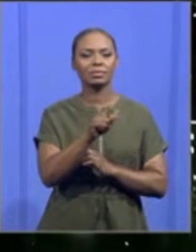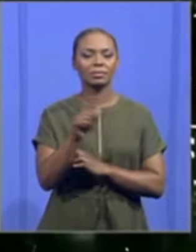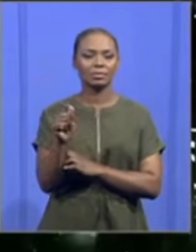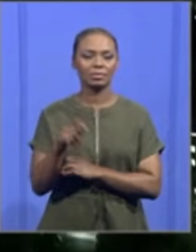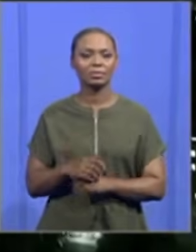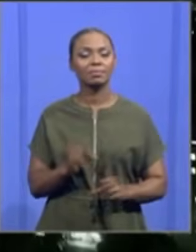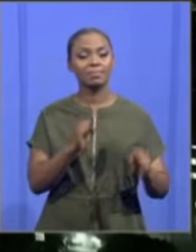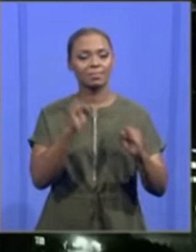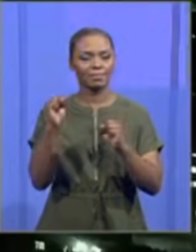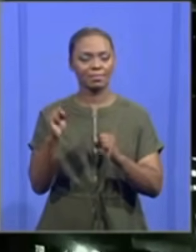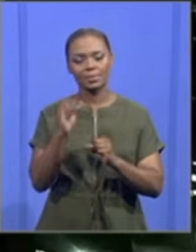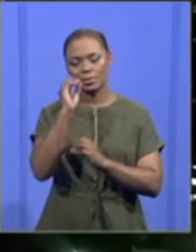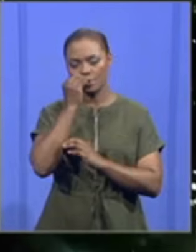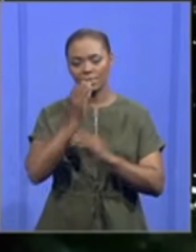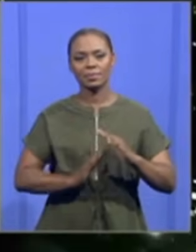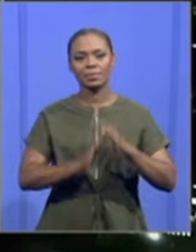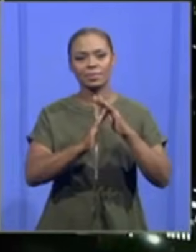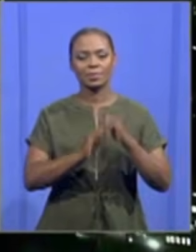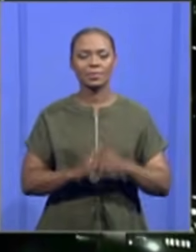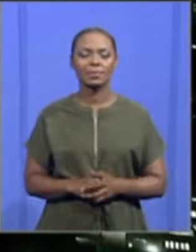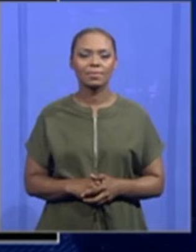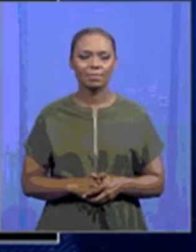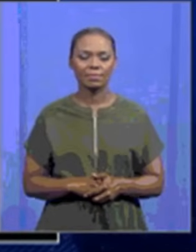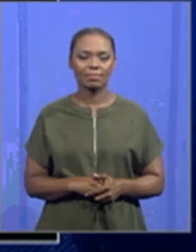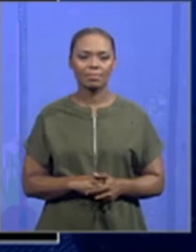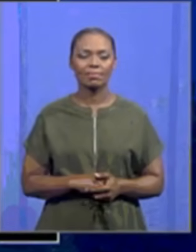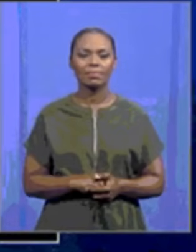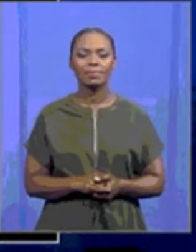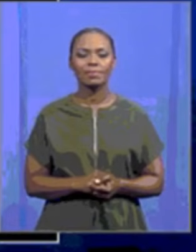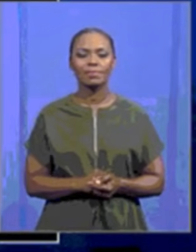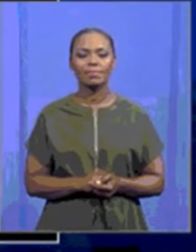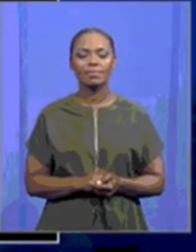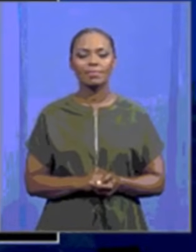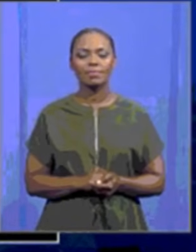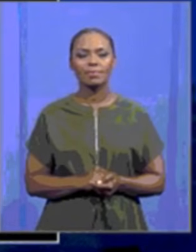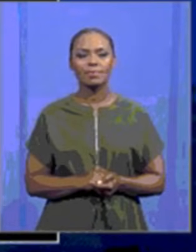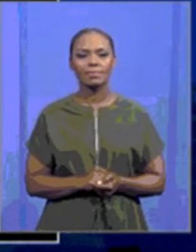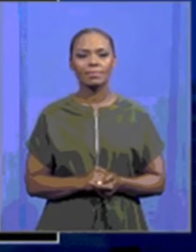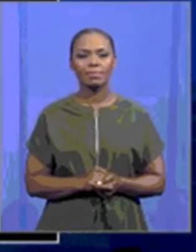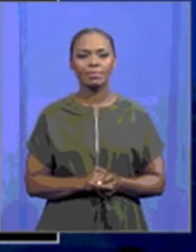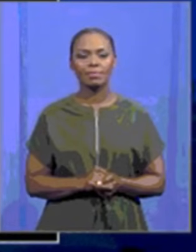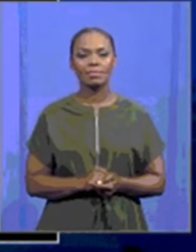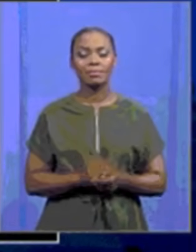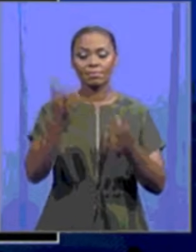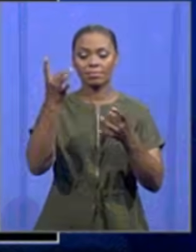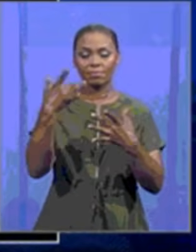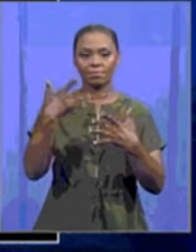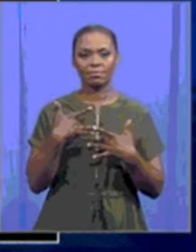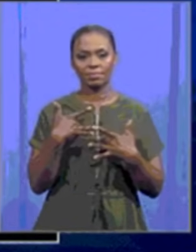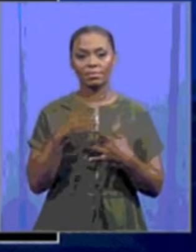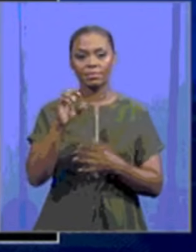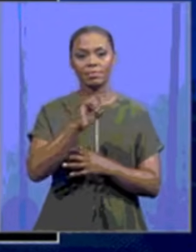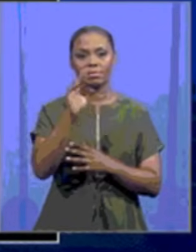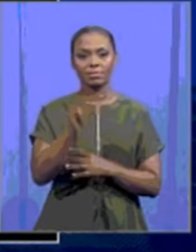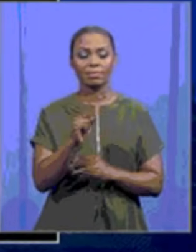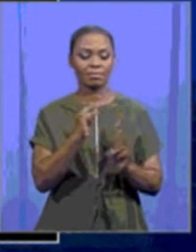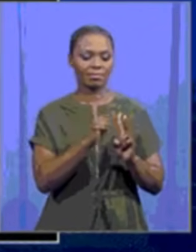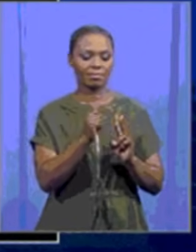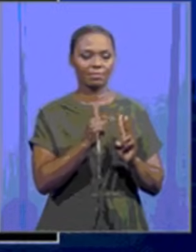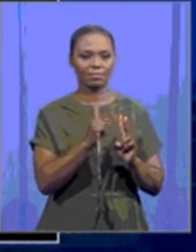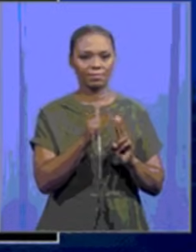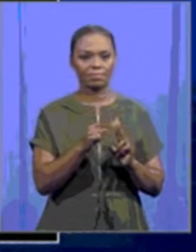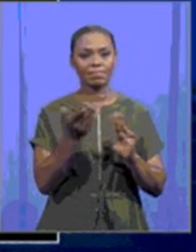solela pele dihlogo tša tšona. We have been notified that 2 South African nationals